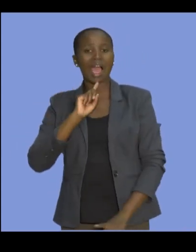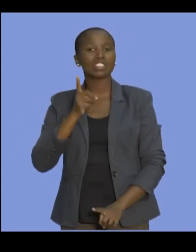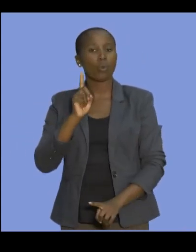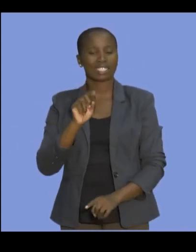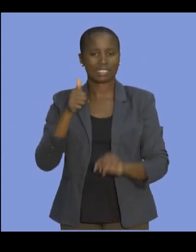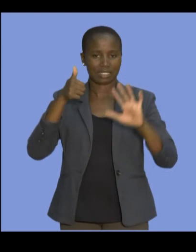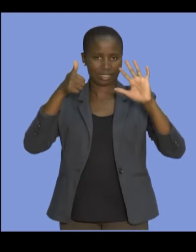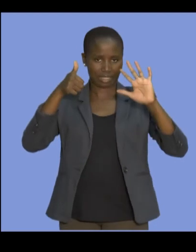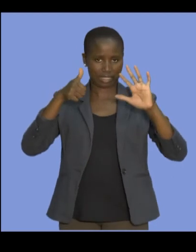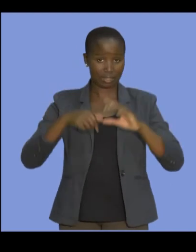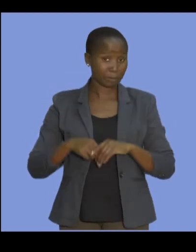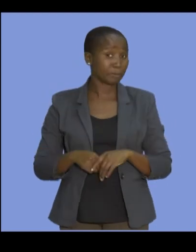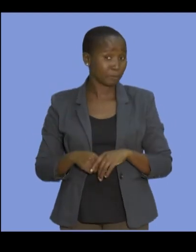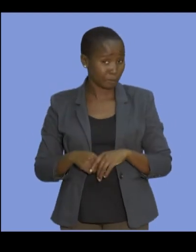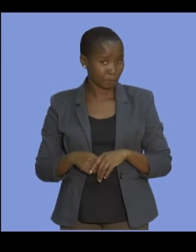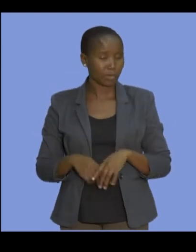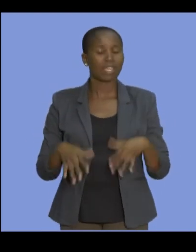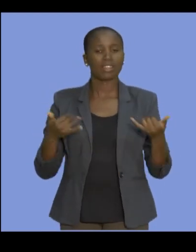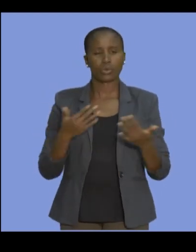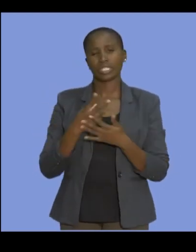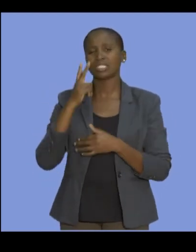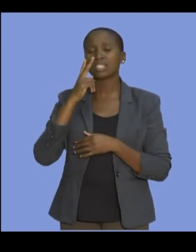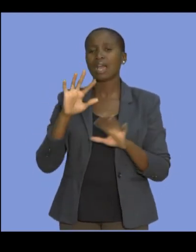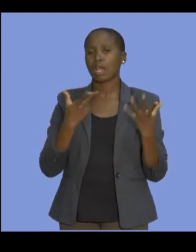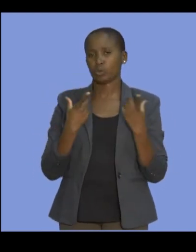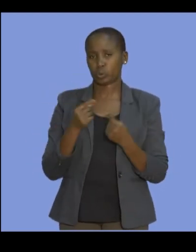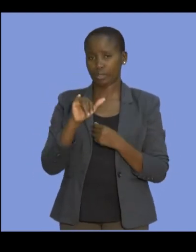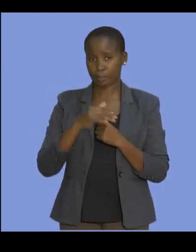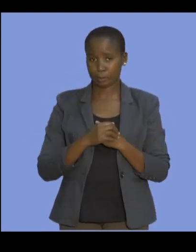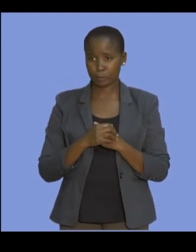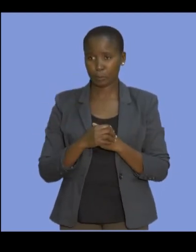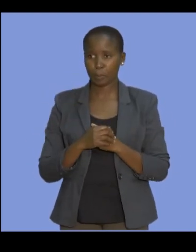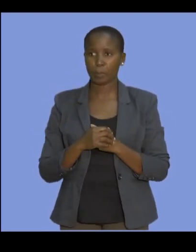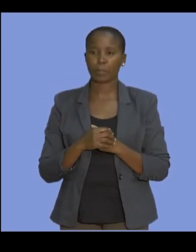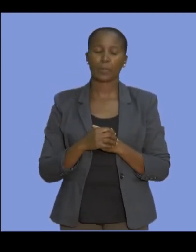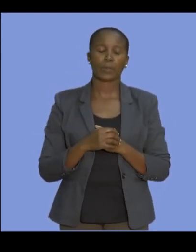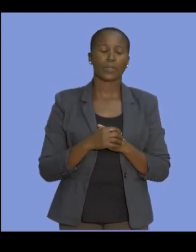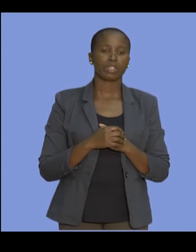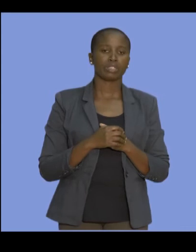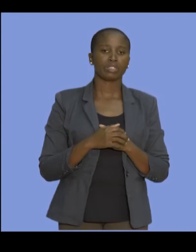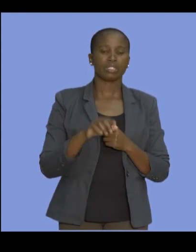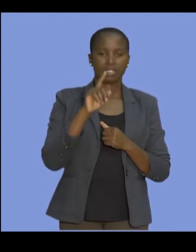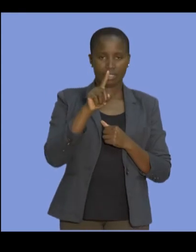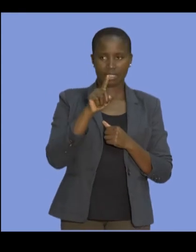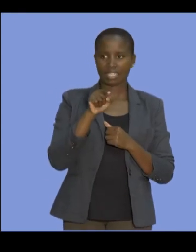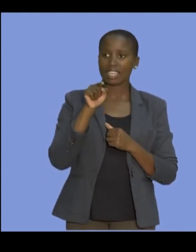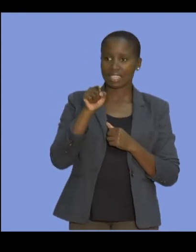And now let's see what we can do with this. So an outlier could be a value less than this.